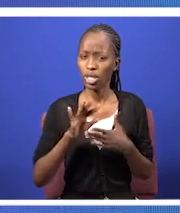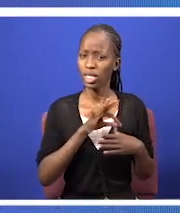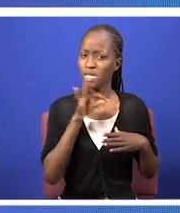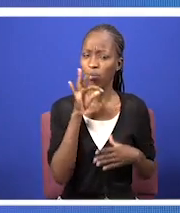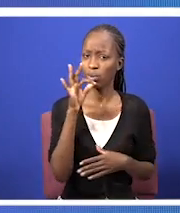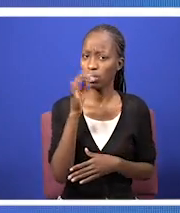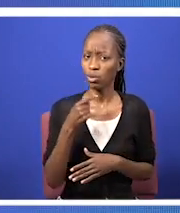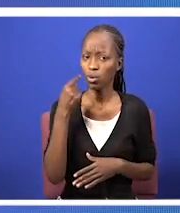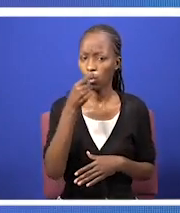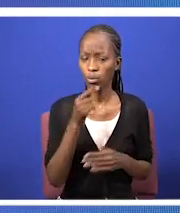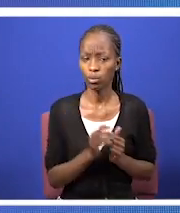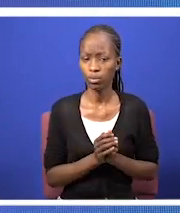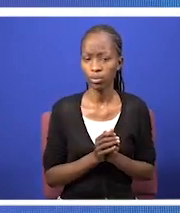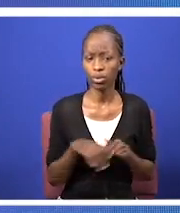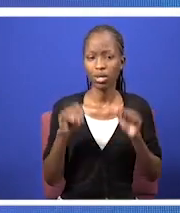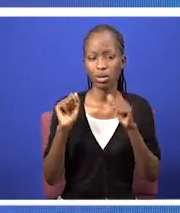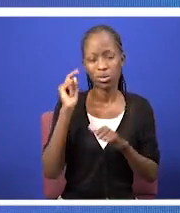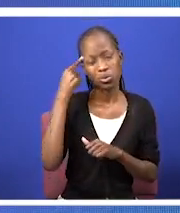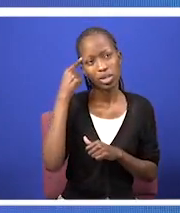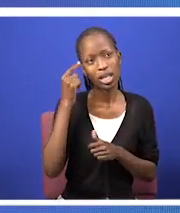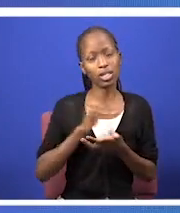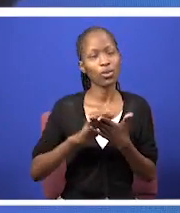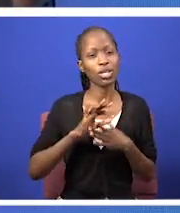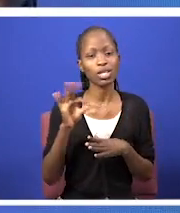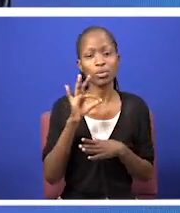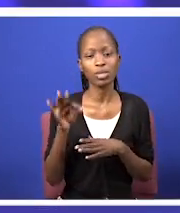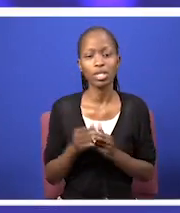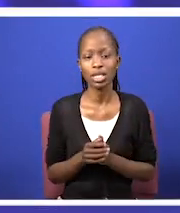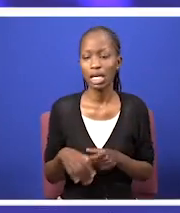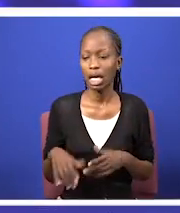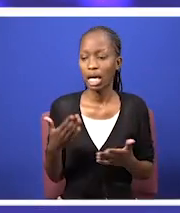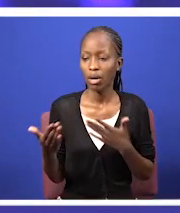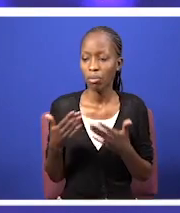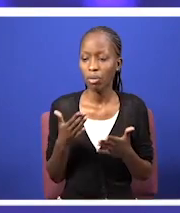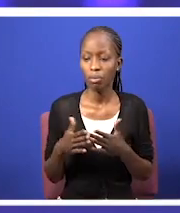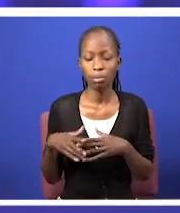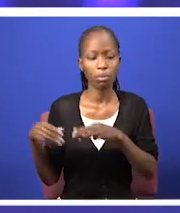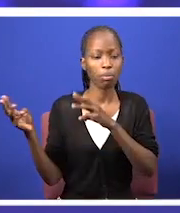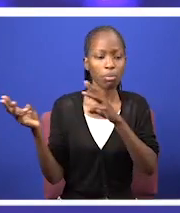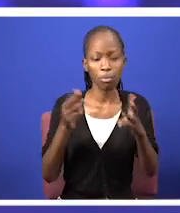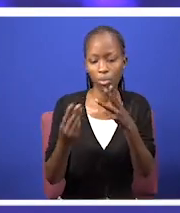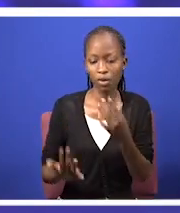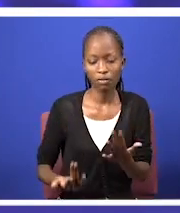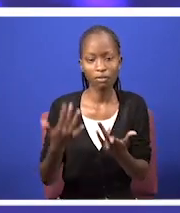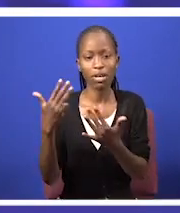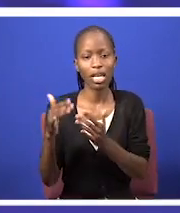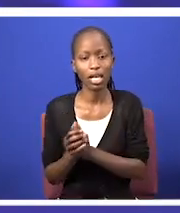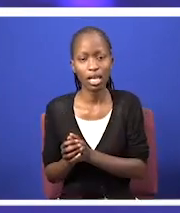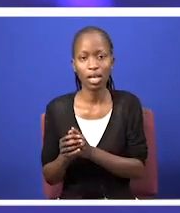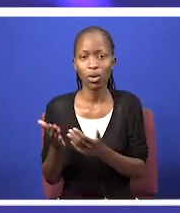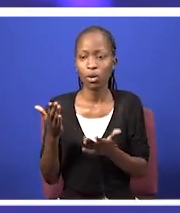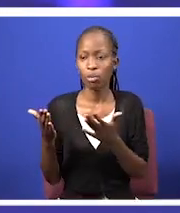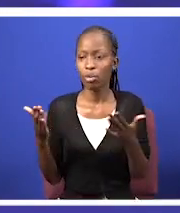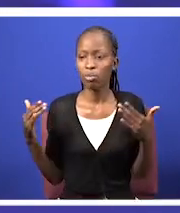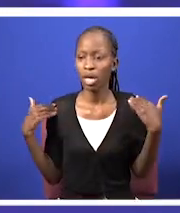Spirit? You know, we may be tempted to think of him simply as a force, a wind, a fire, form